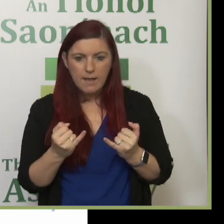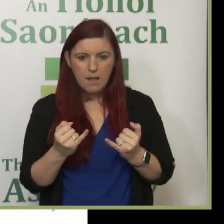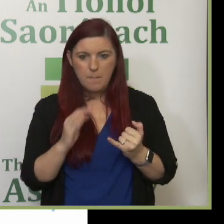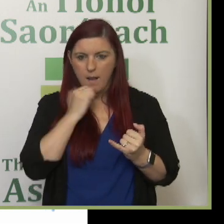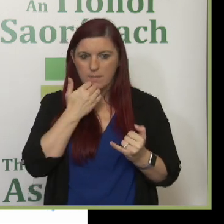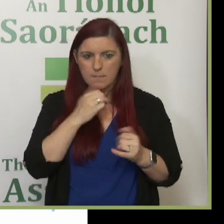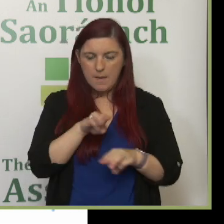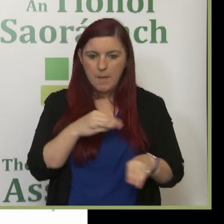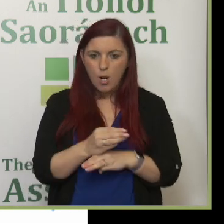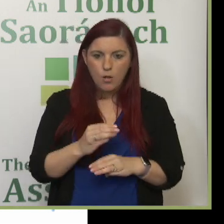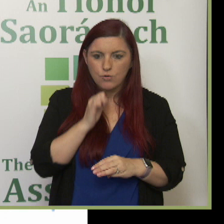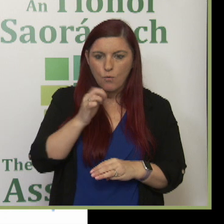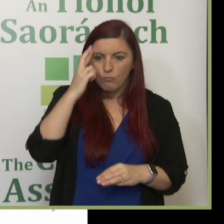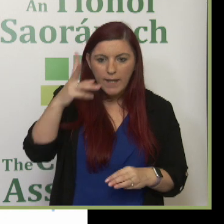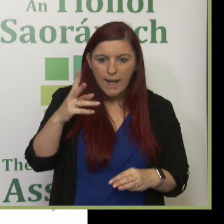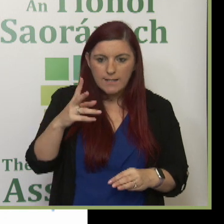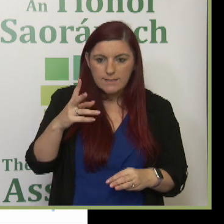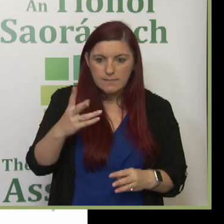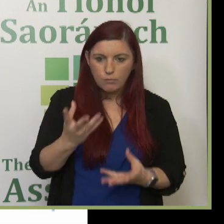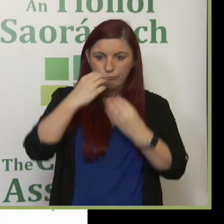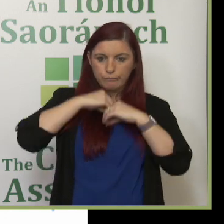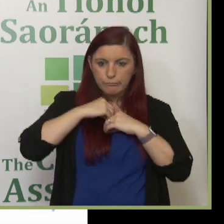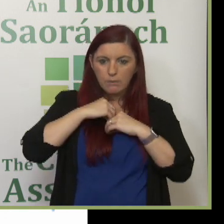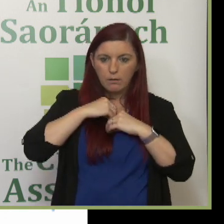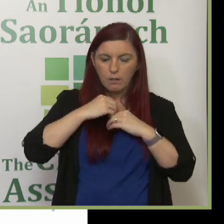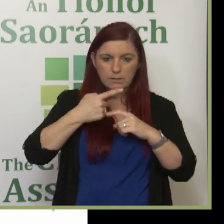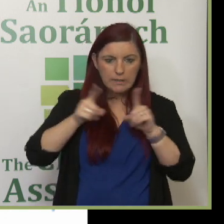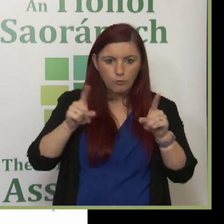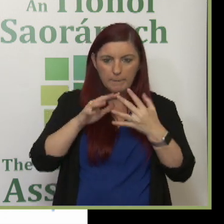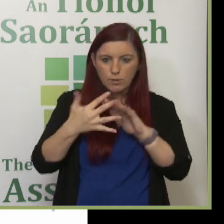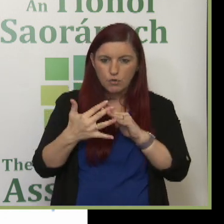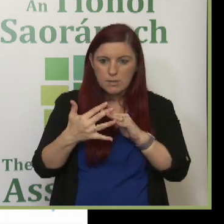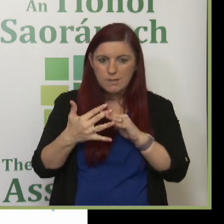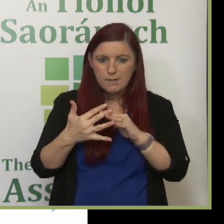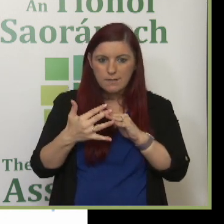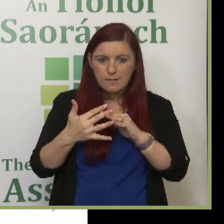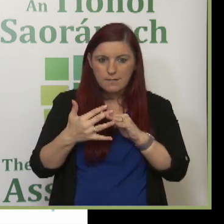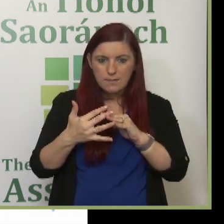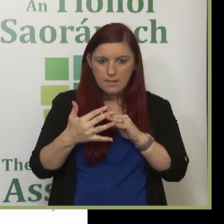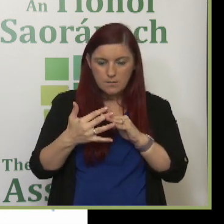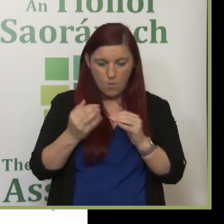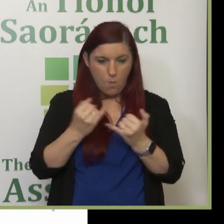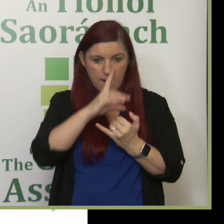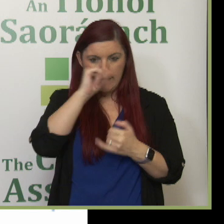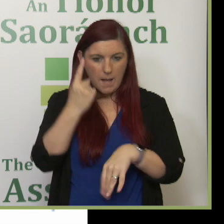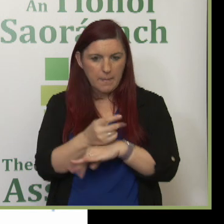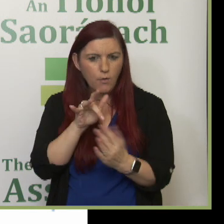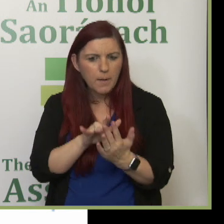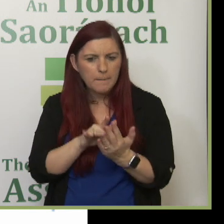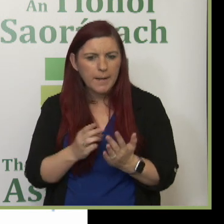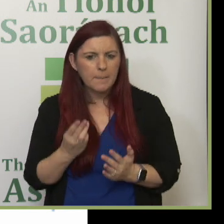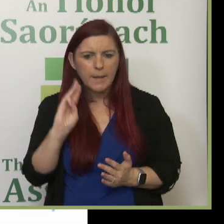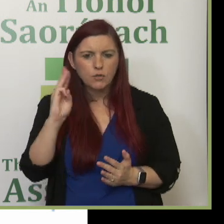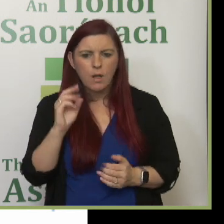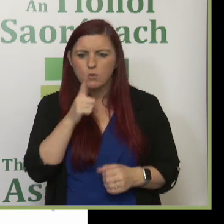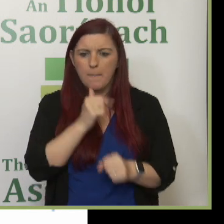often may be knowingly or increasingly unknowingly consuming mixtures of substances. And there's an example on this slide in the middle picture, which is some